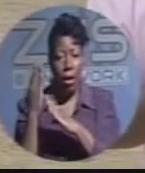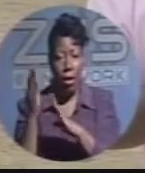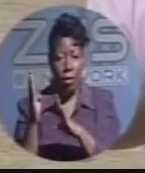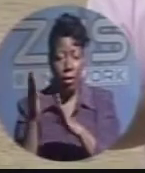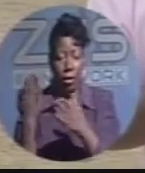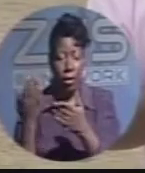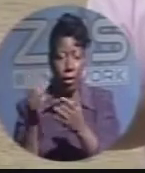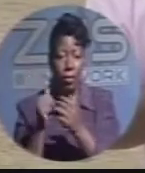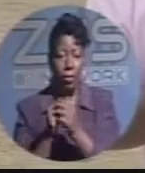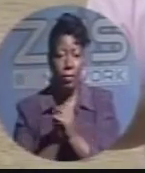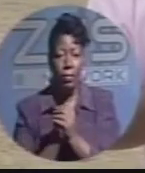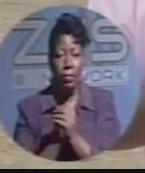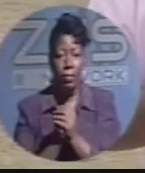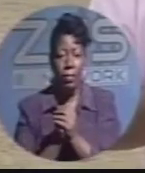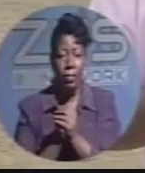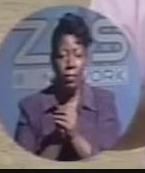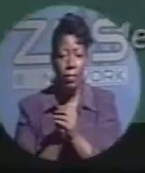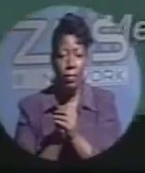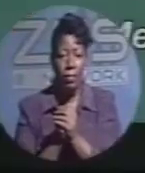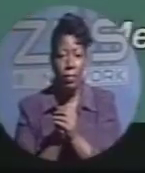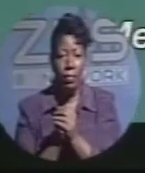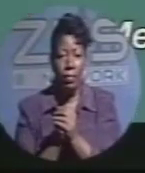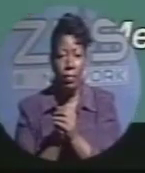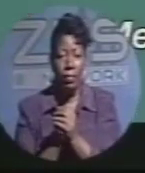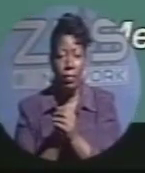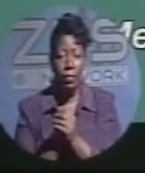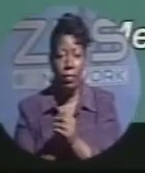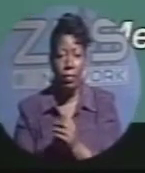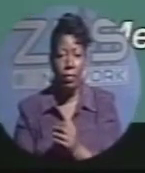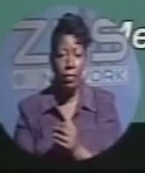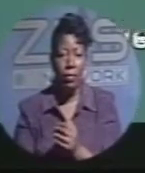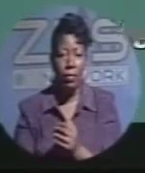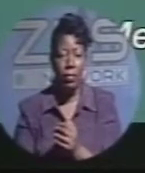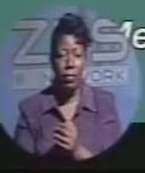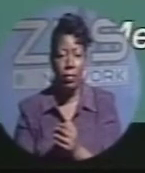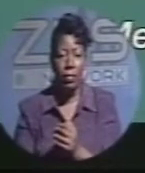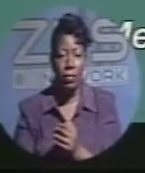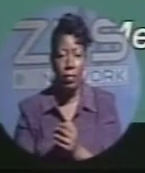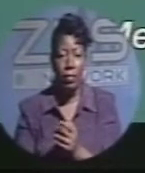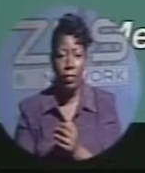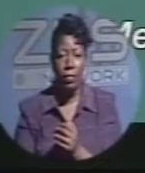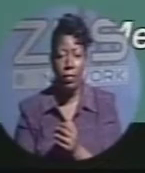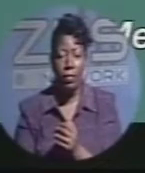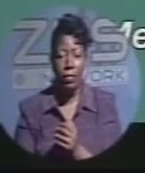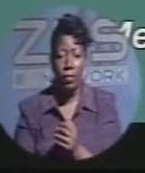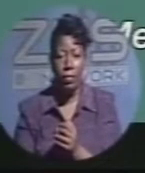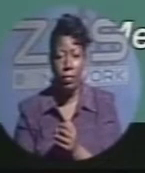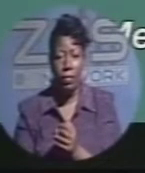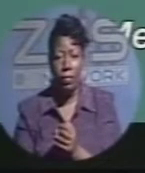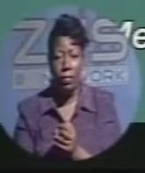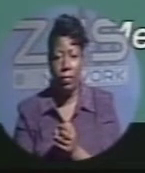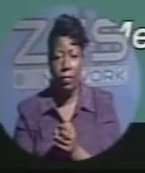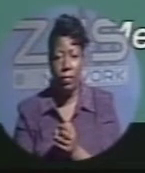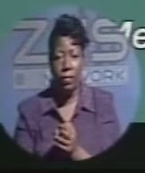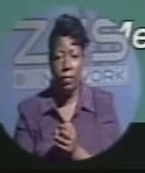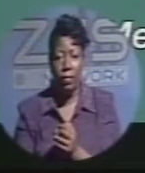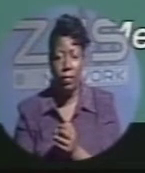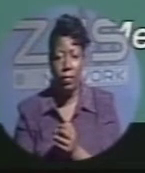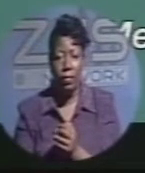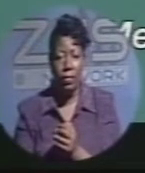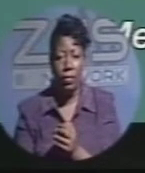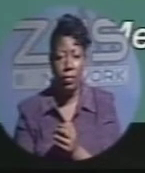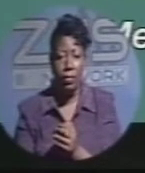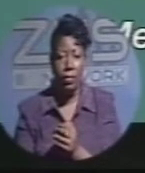for ZNS Total Sports, I am Julian Gibson. This men's national softball team 2013 World Qualifier and Pan Am